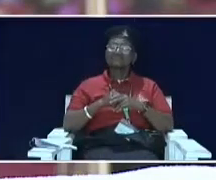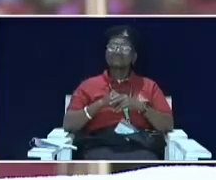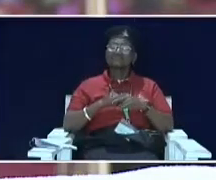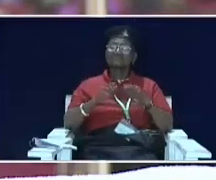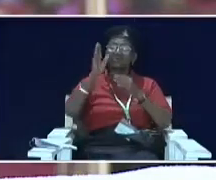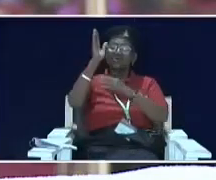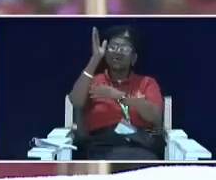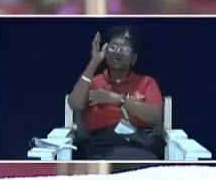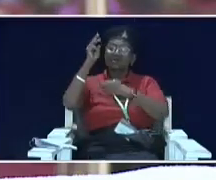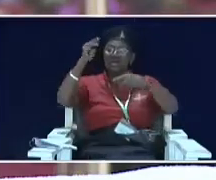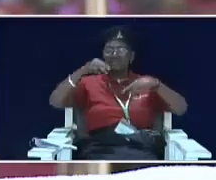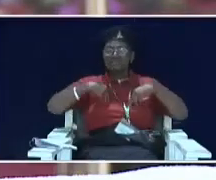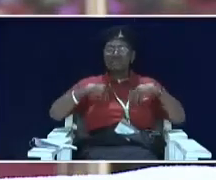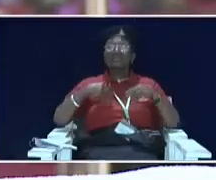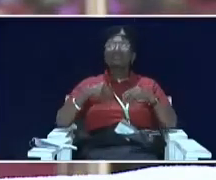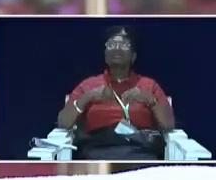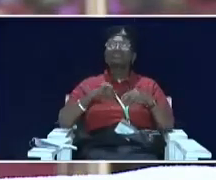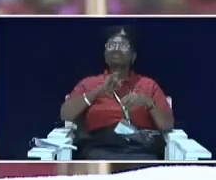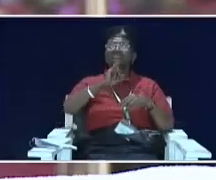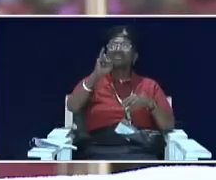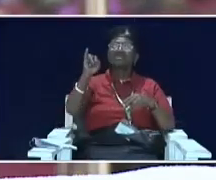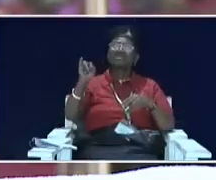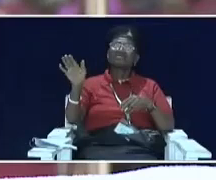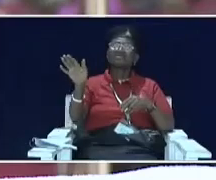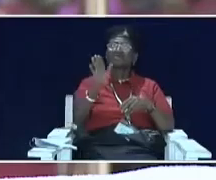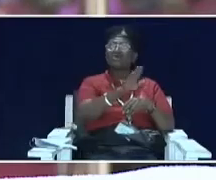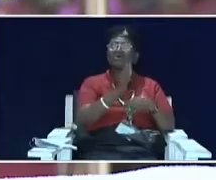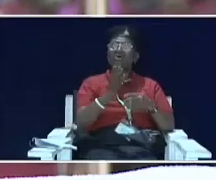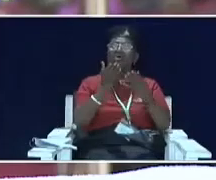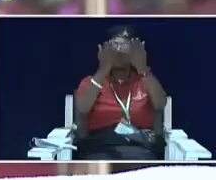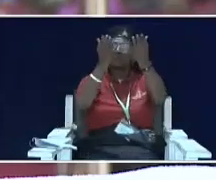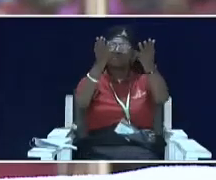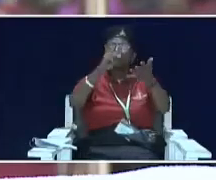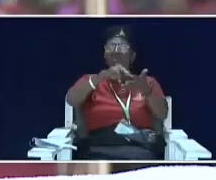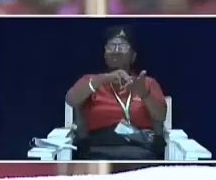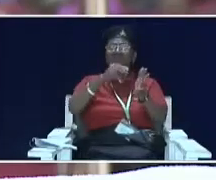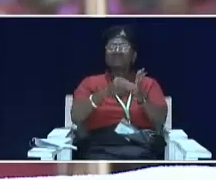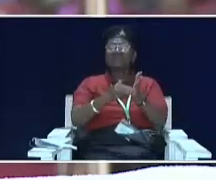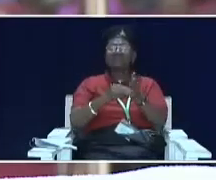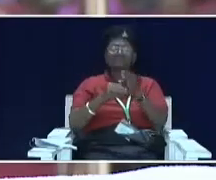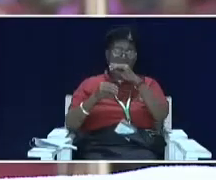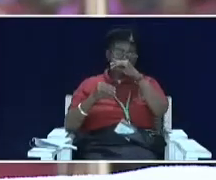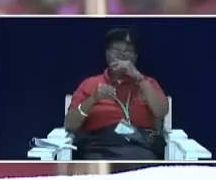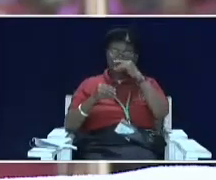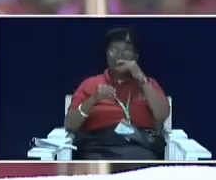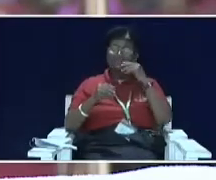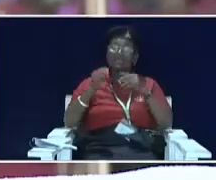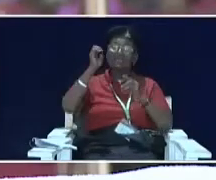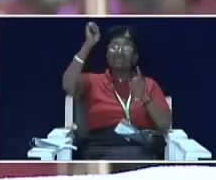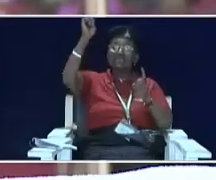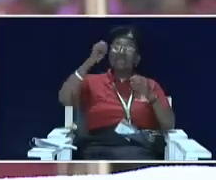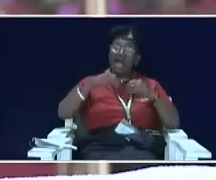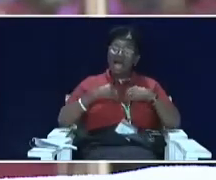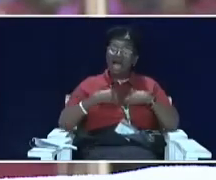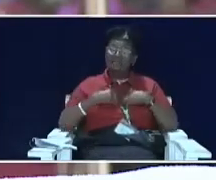God accepting your offering means he has accepted